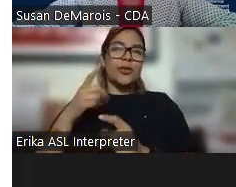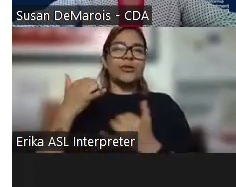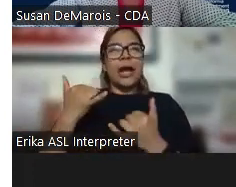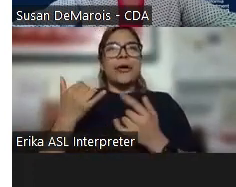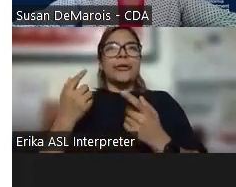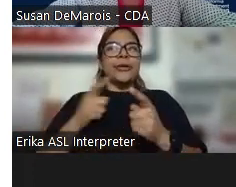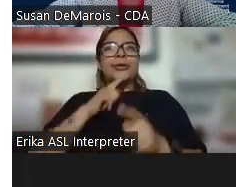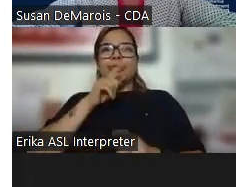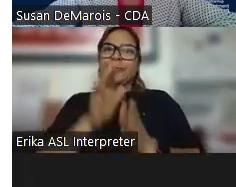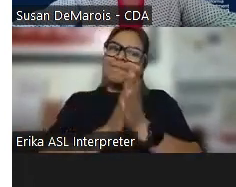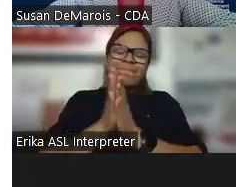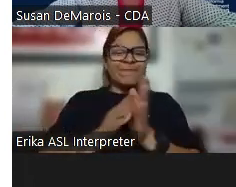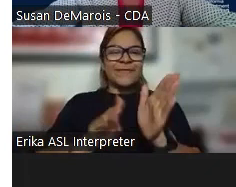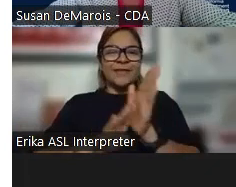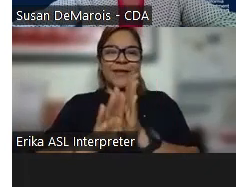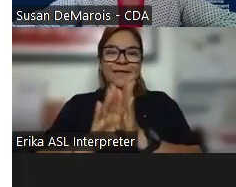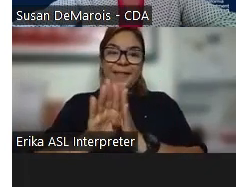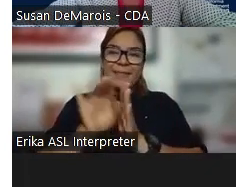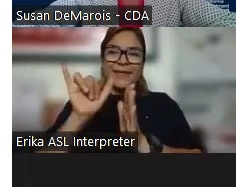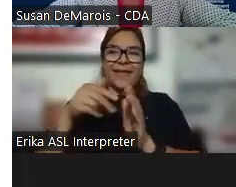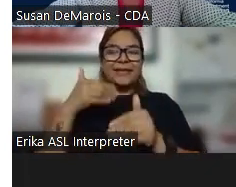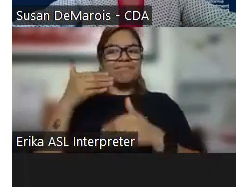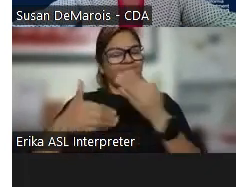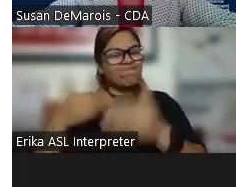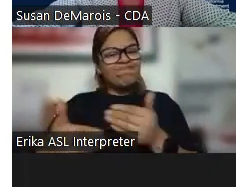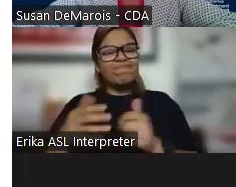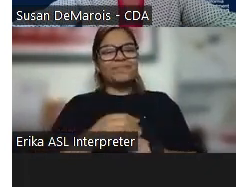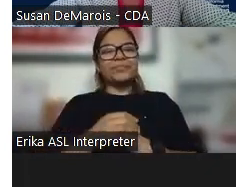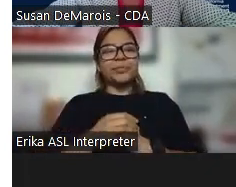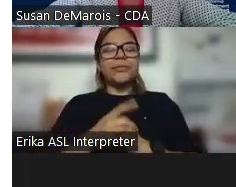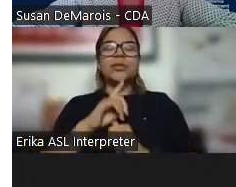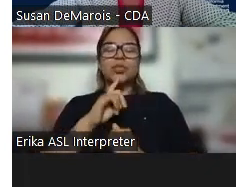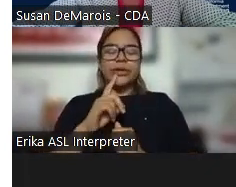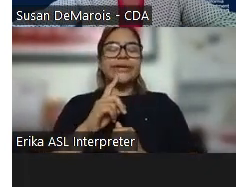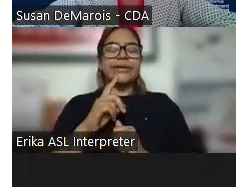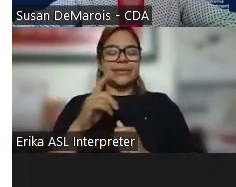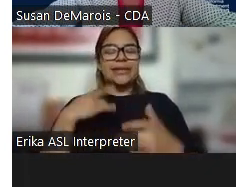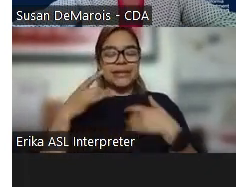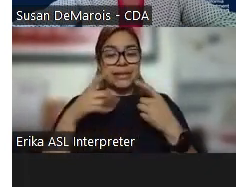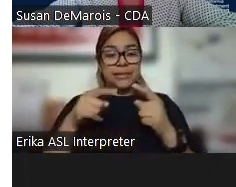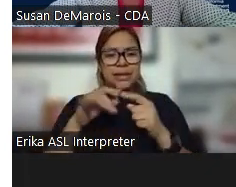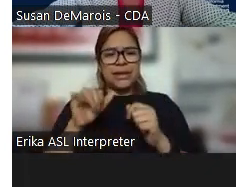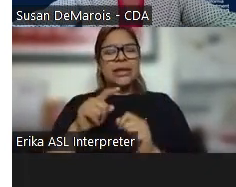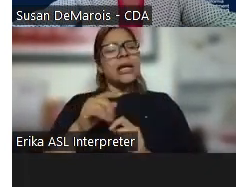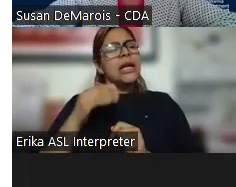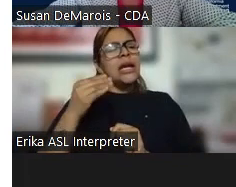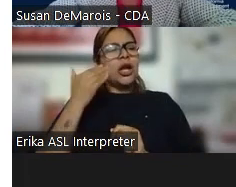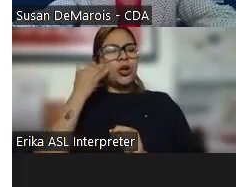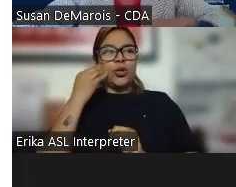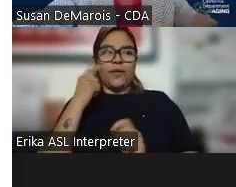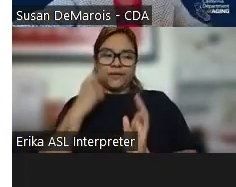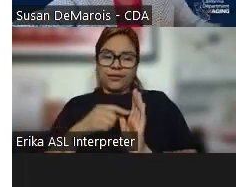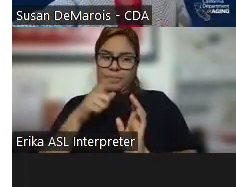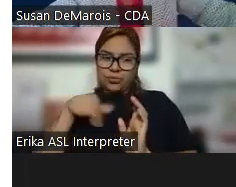developing our action plan. And I'm thrilled to be a part of this grant because, much like the great work that you all do on